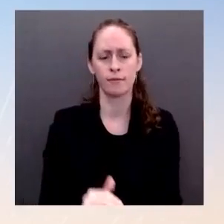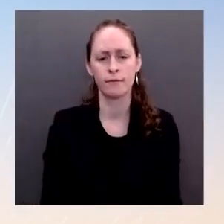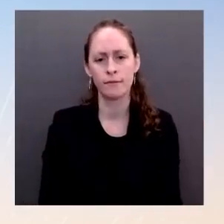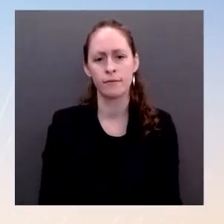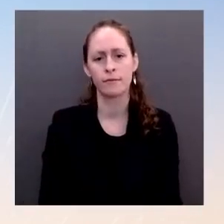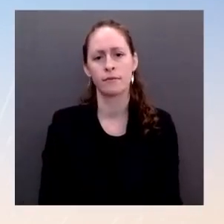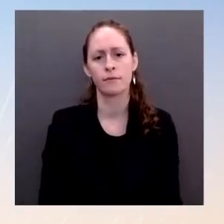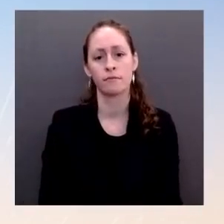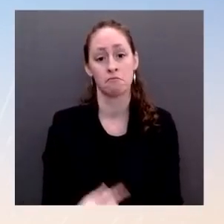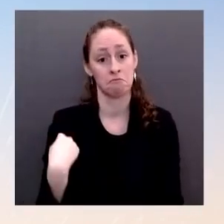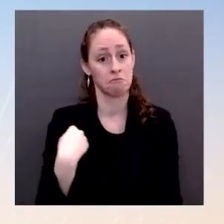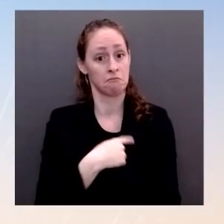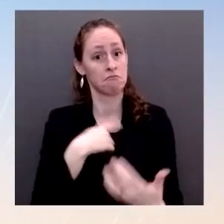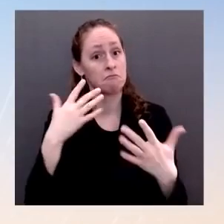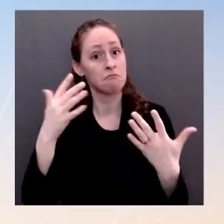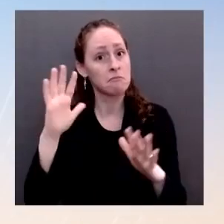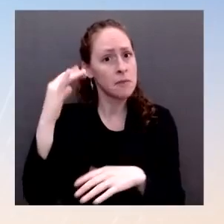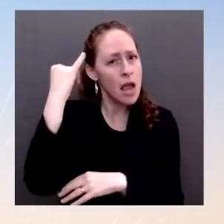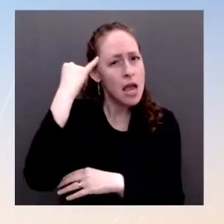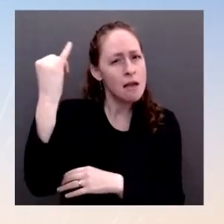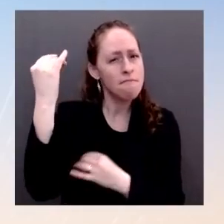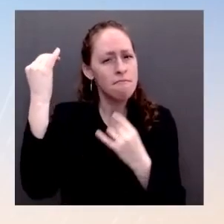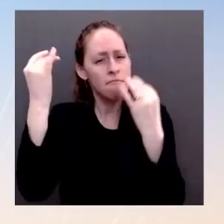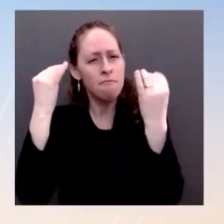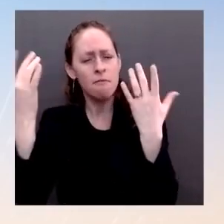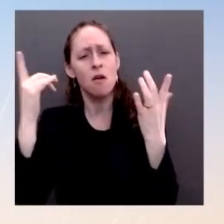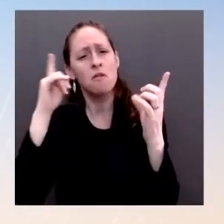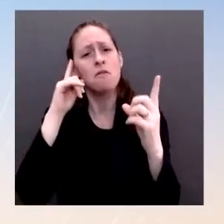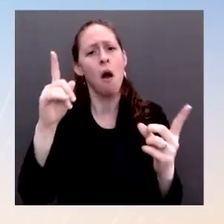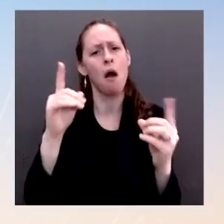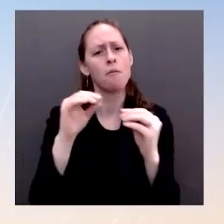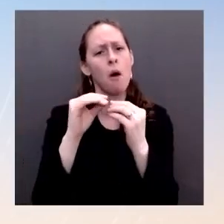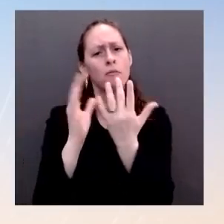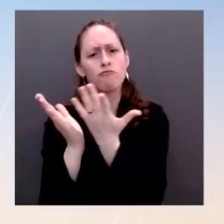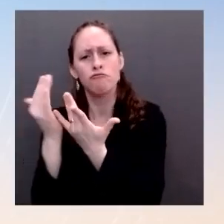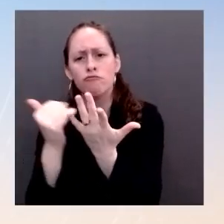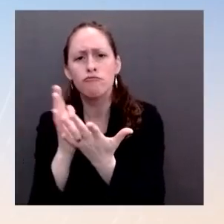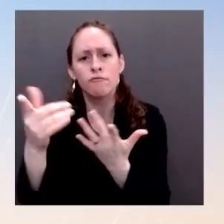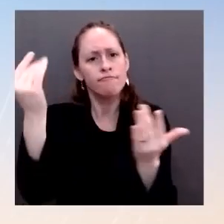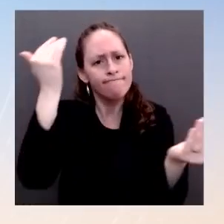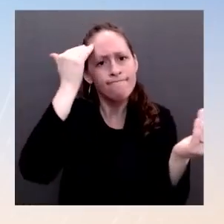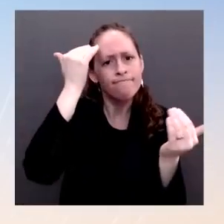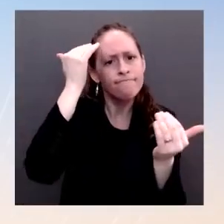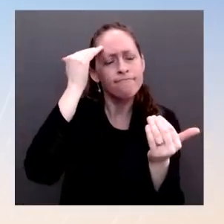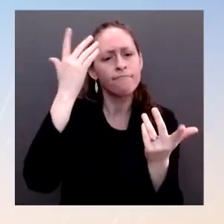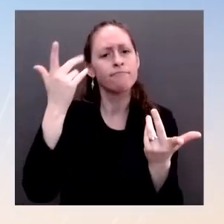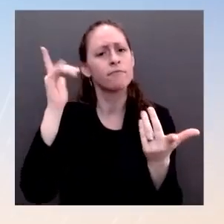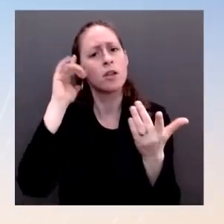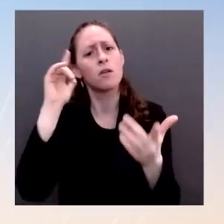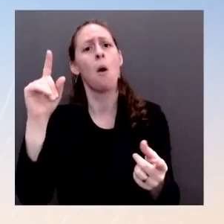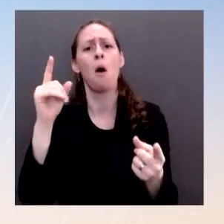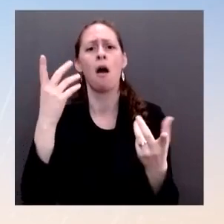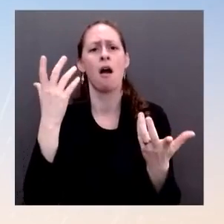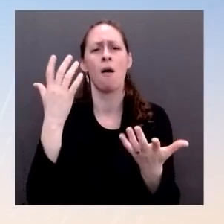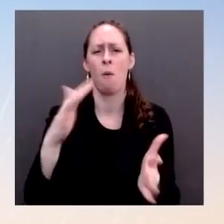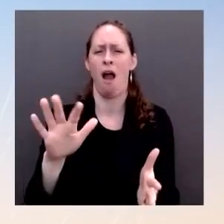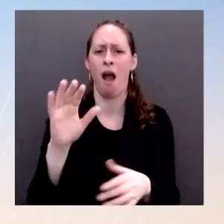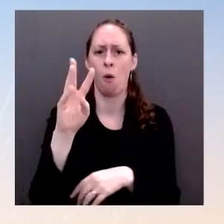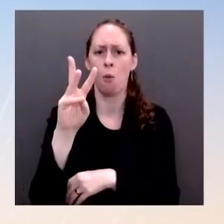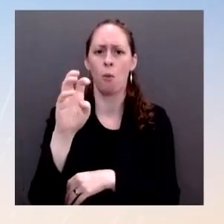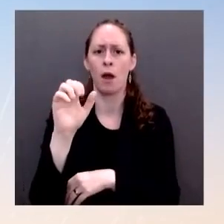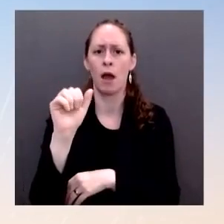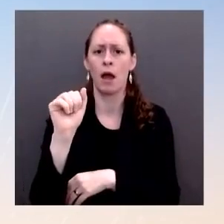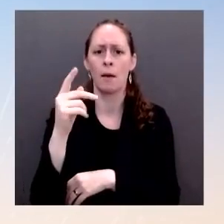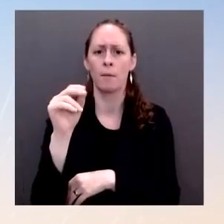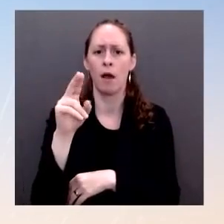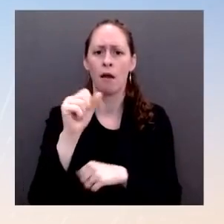reduce risk, to advance arms control, to build trust. We're coordinating with our allies and partners, and we anticipate that Secretary Blinken